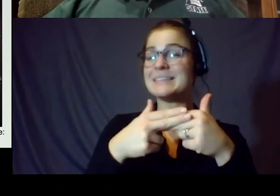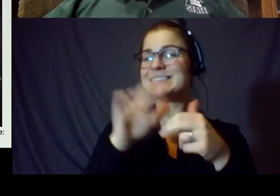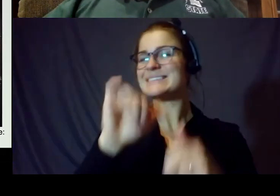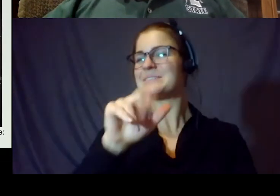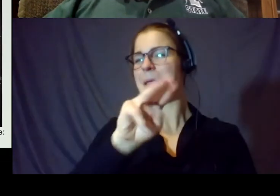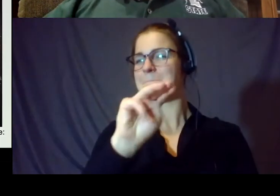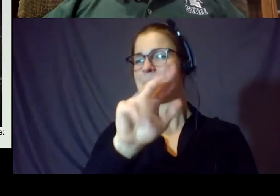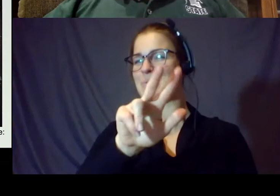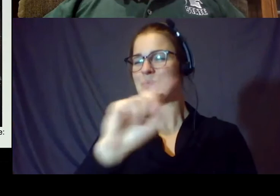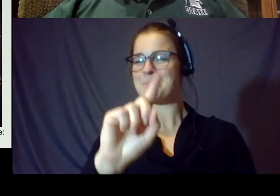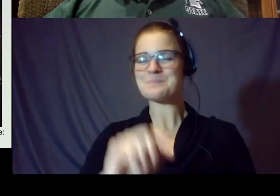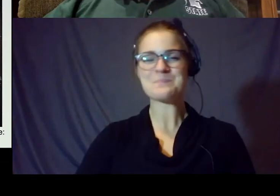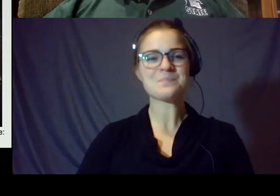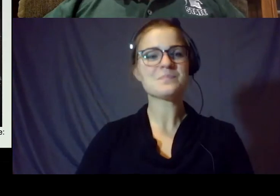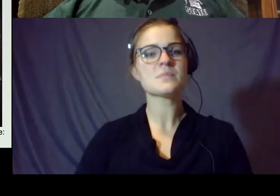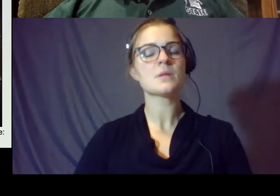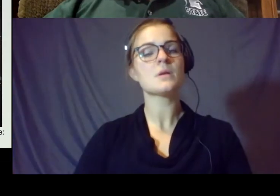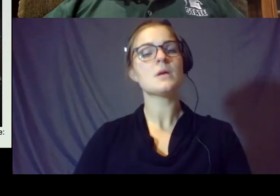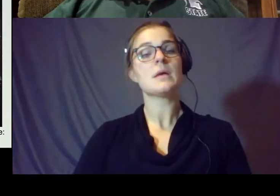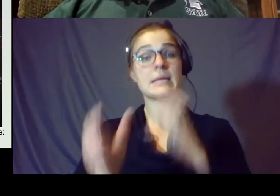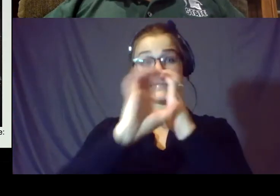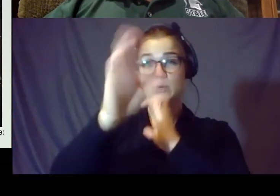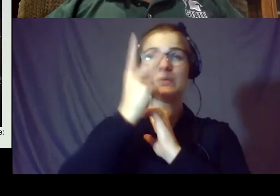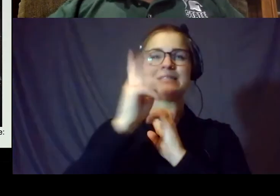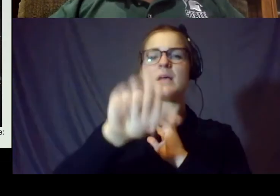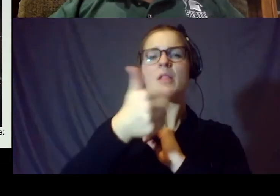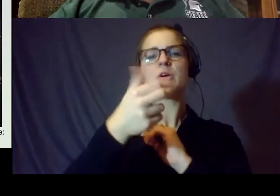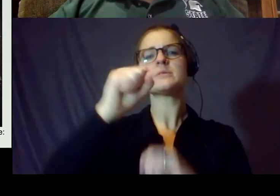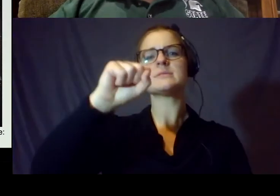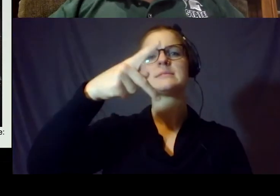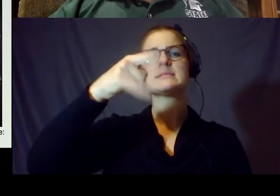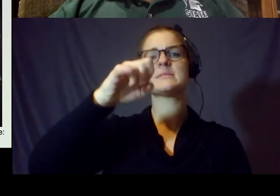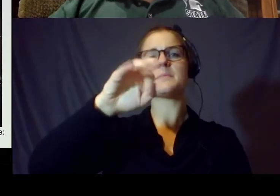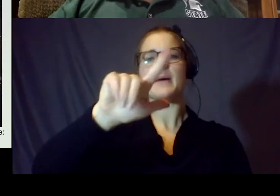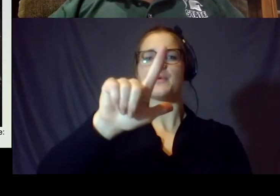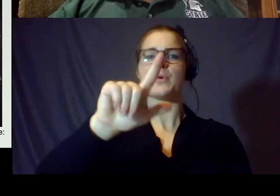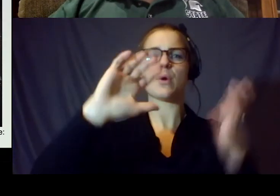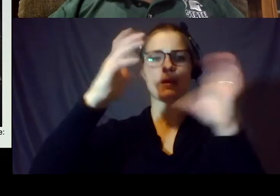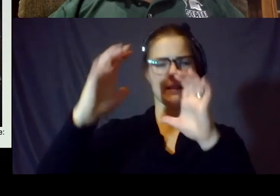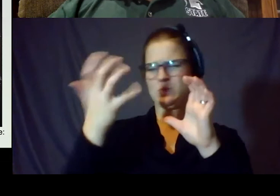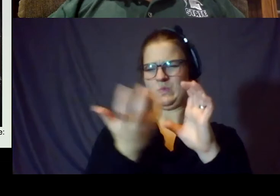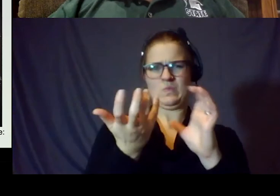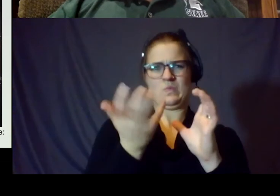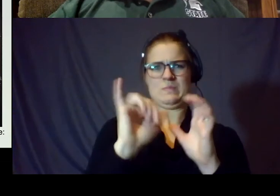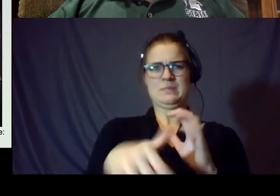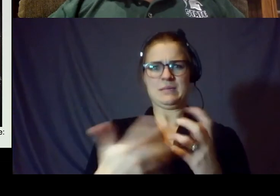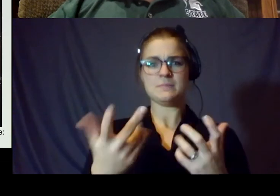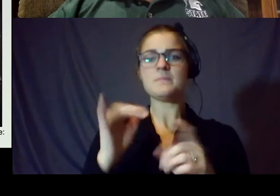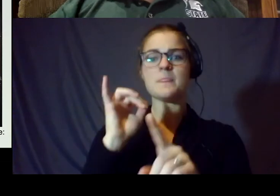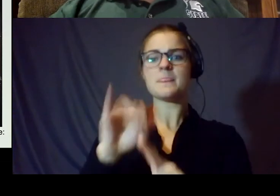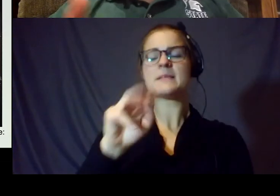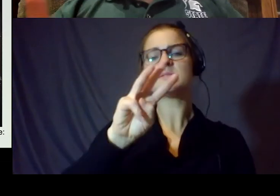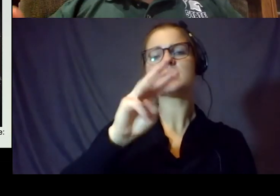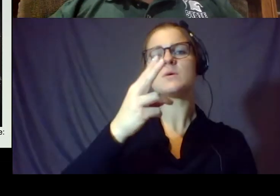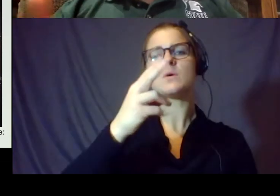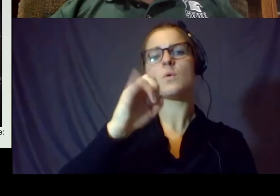But telescopes have seen other spiral clouds like this. So what are these? Here's one. This is the Whirlpool Nebula,